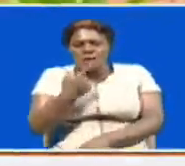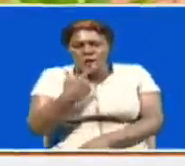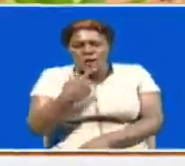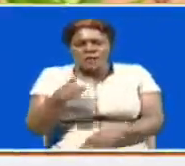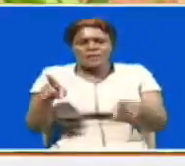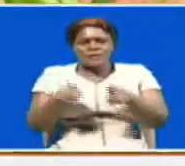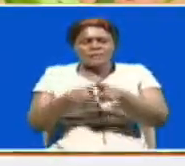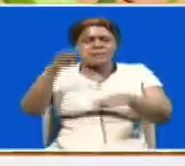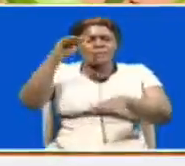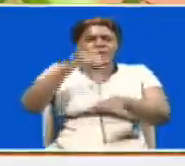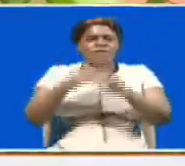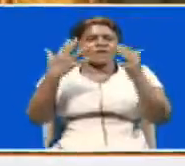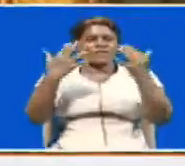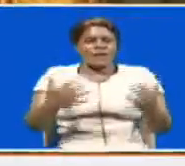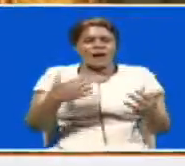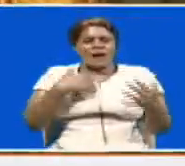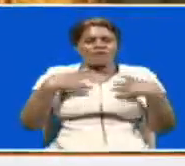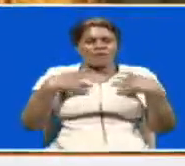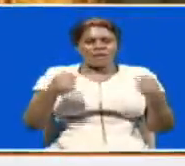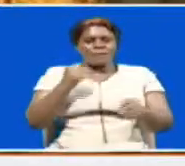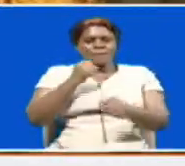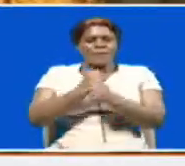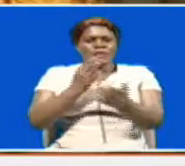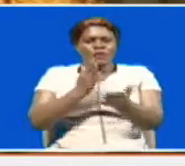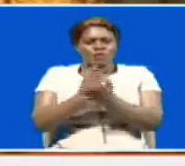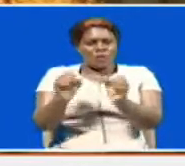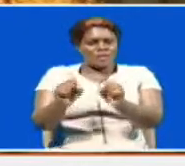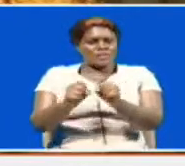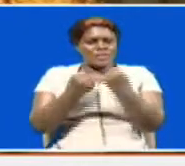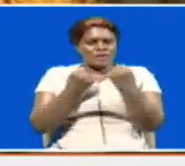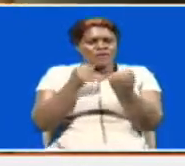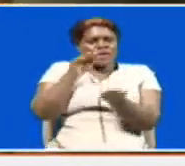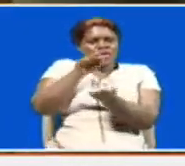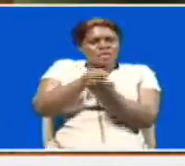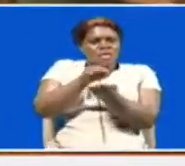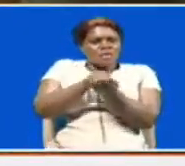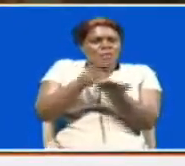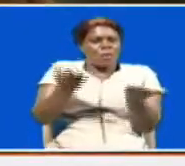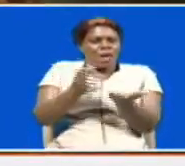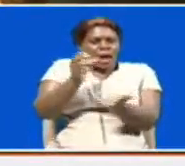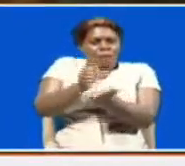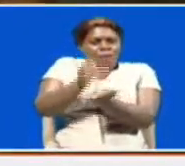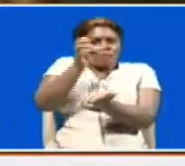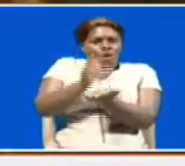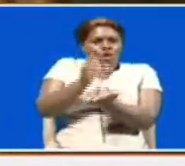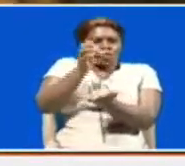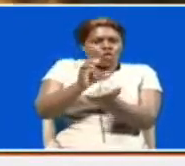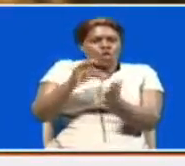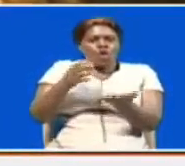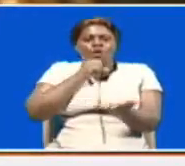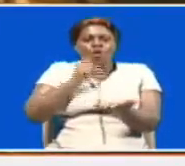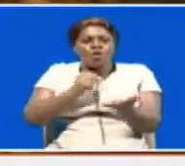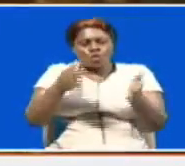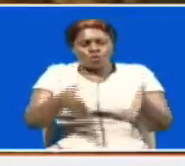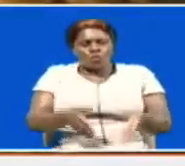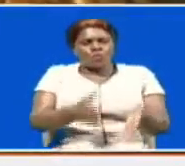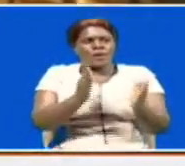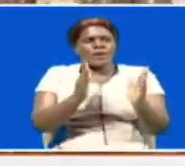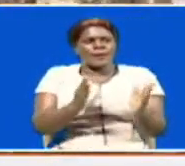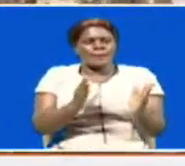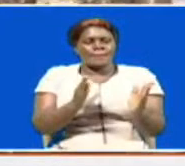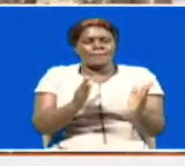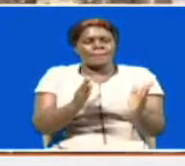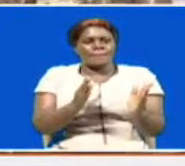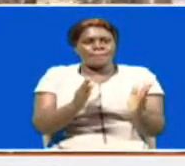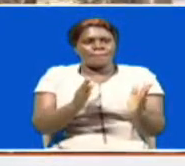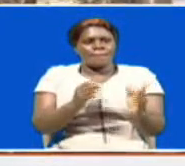cause adverse effects on human health. To ensure their seeds are safely stored, the group uses traditional methods, among them smoking and glass